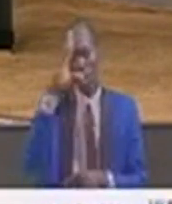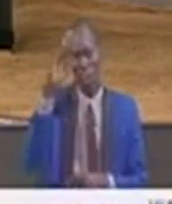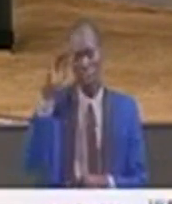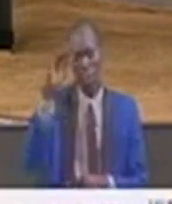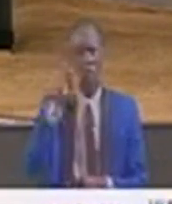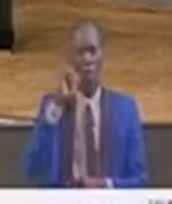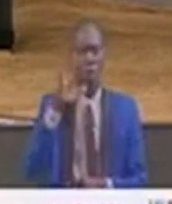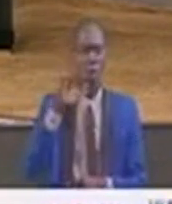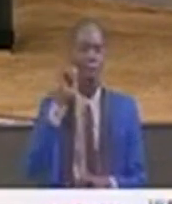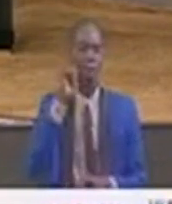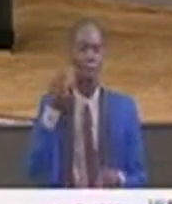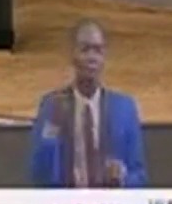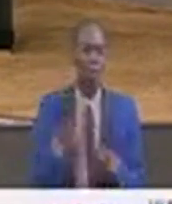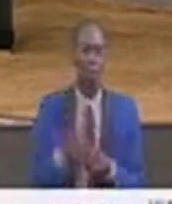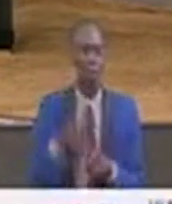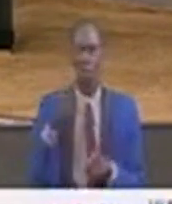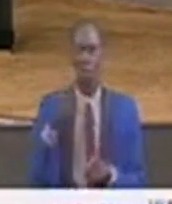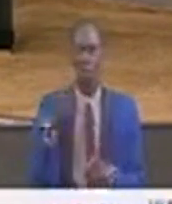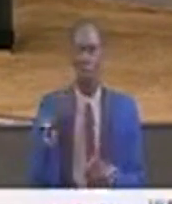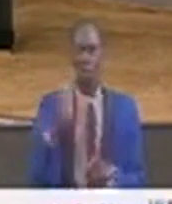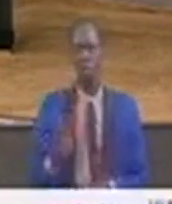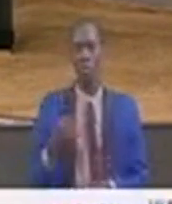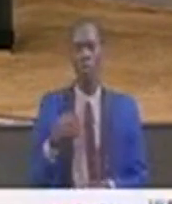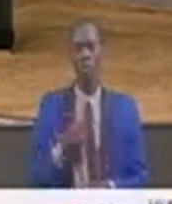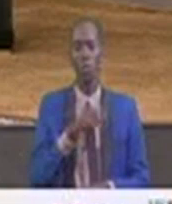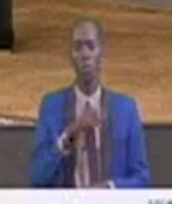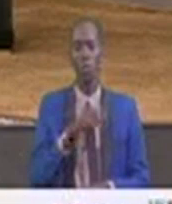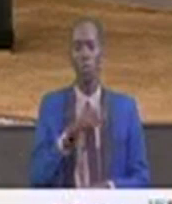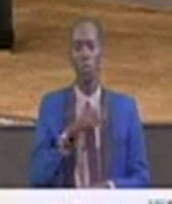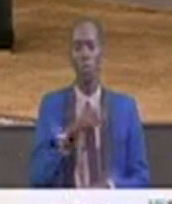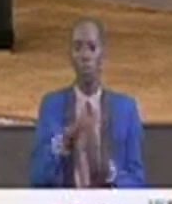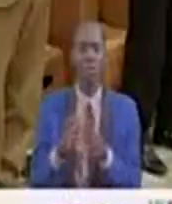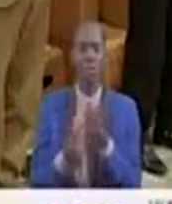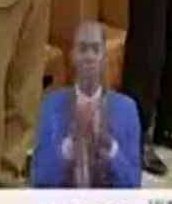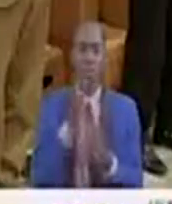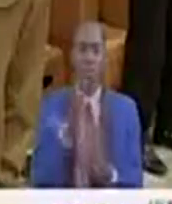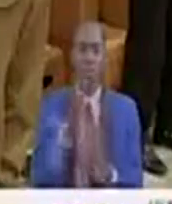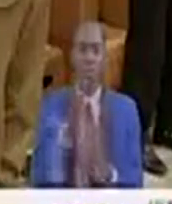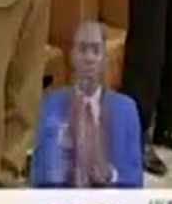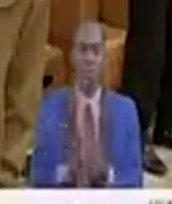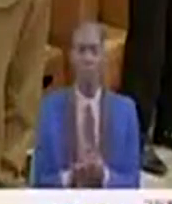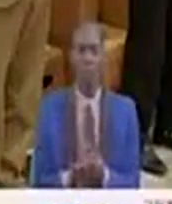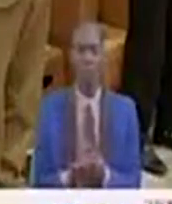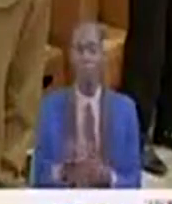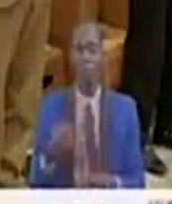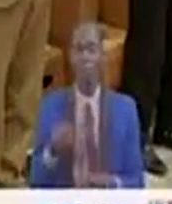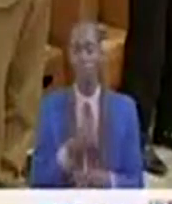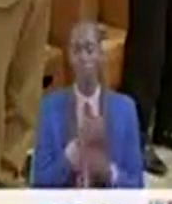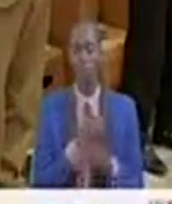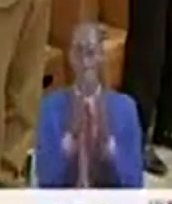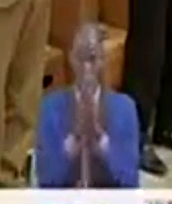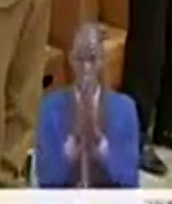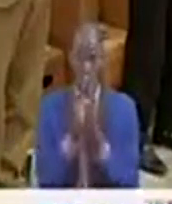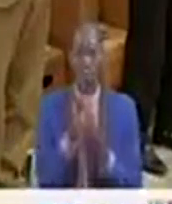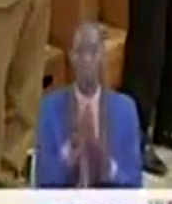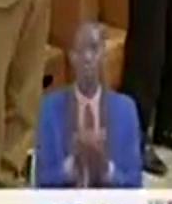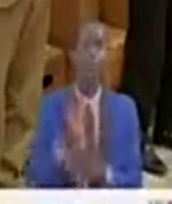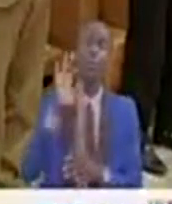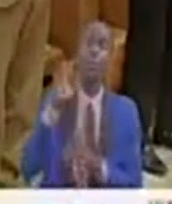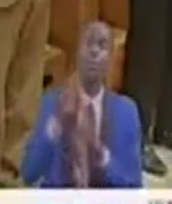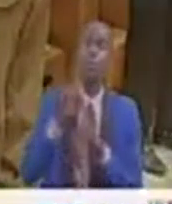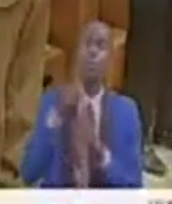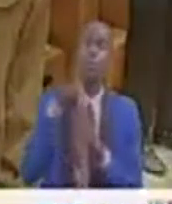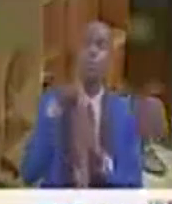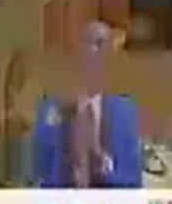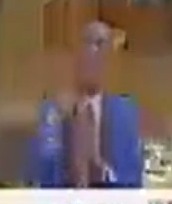the sister, the minister we ought to be in Jesus' name. And we pray that your word will